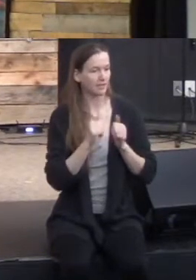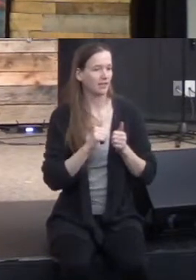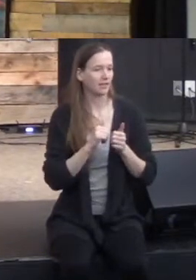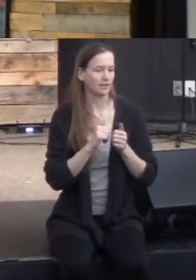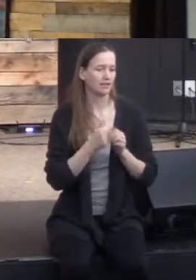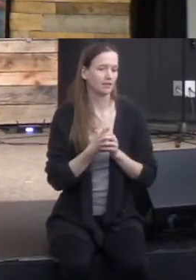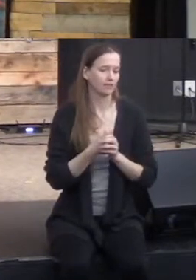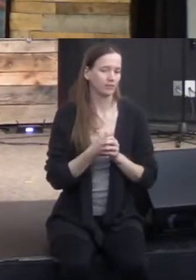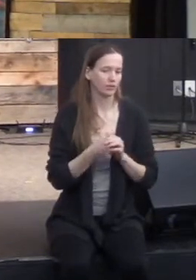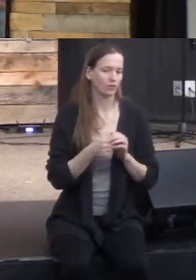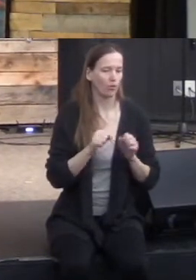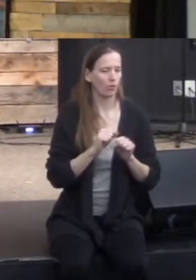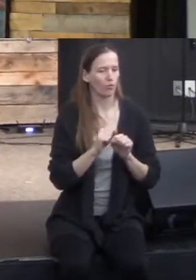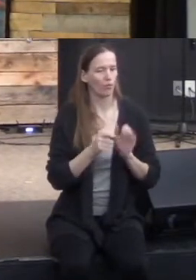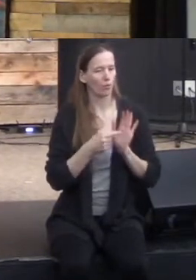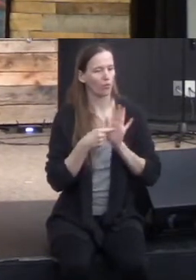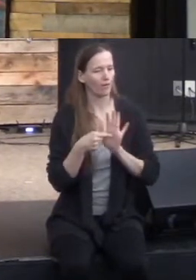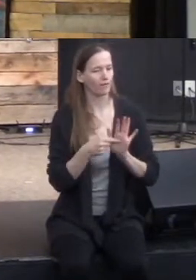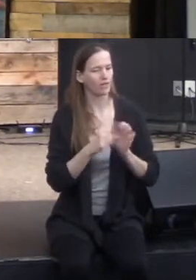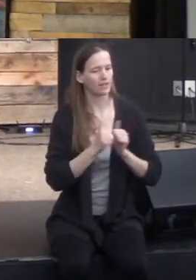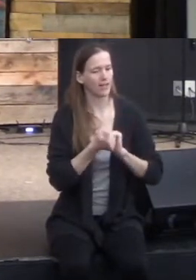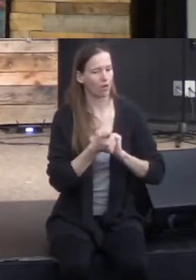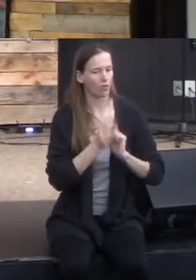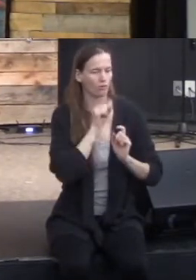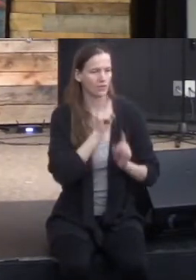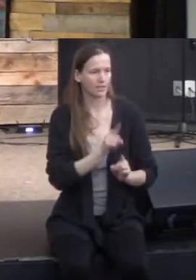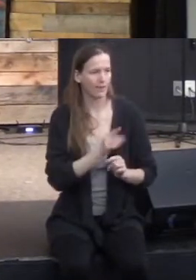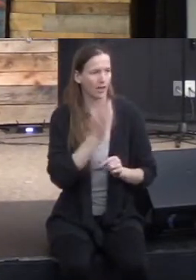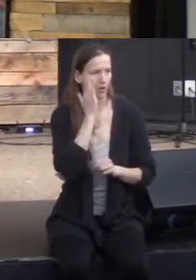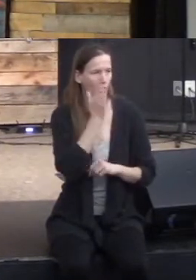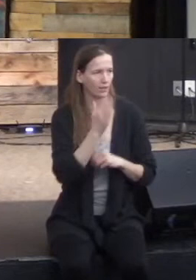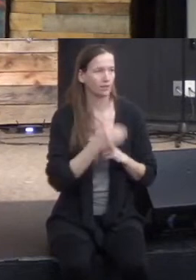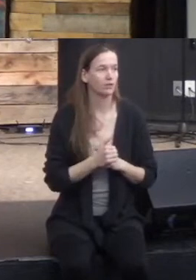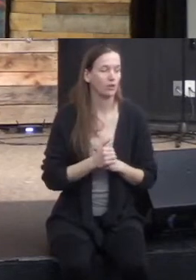So last week we focused on having a great vision of God.